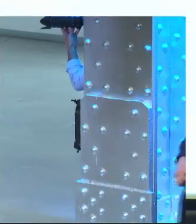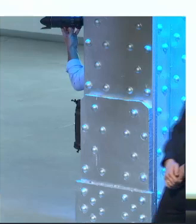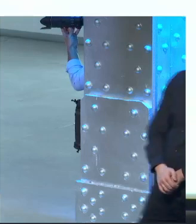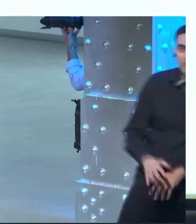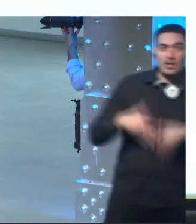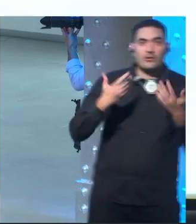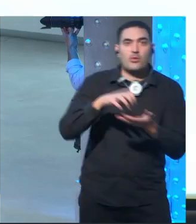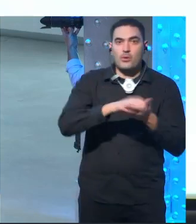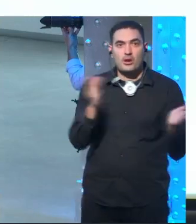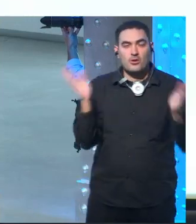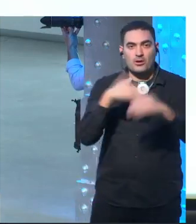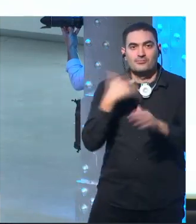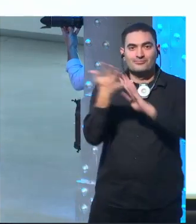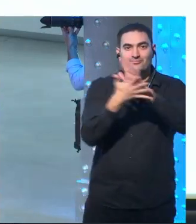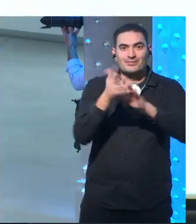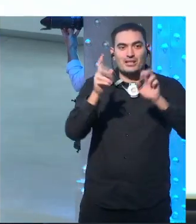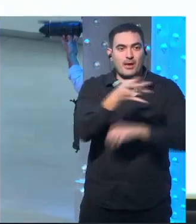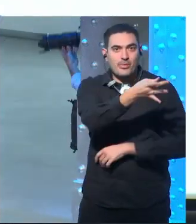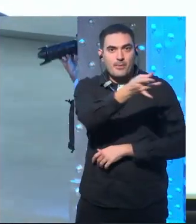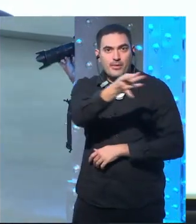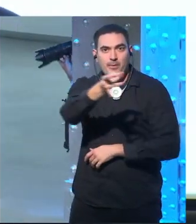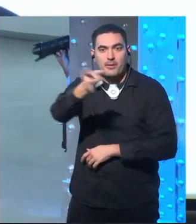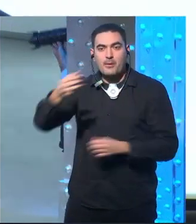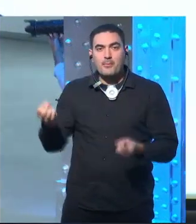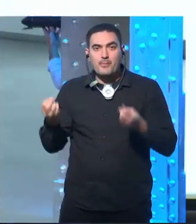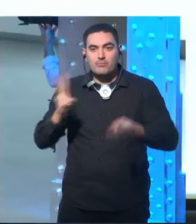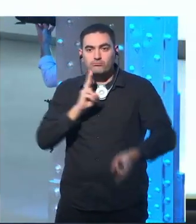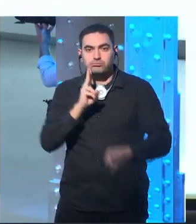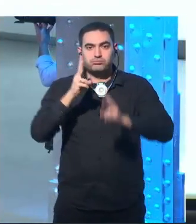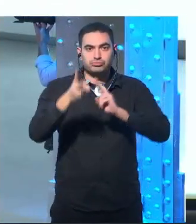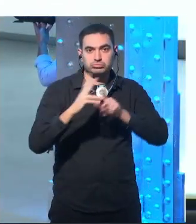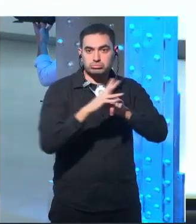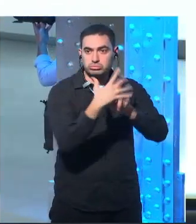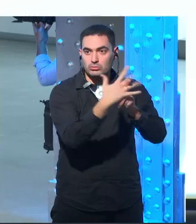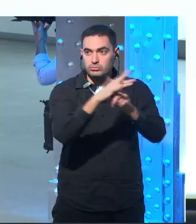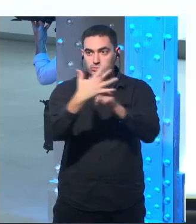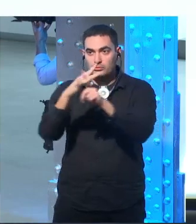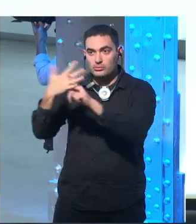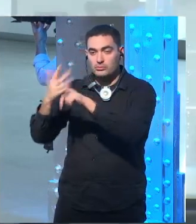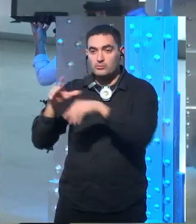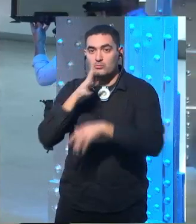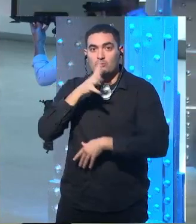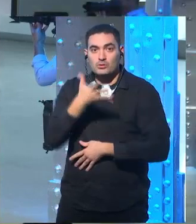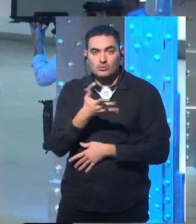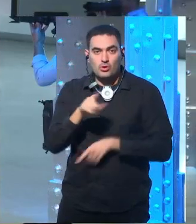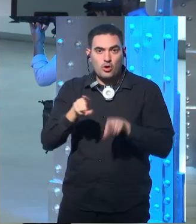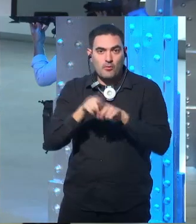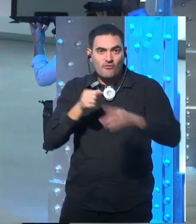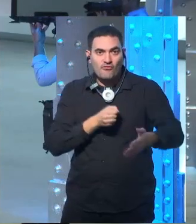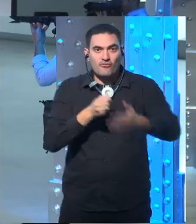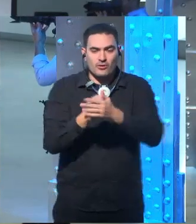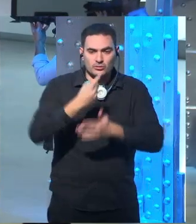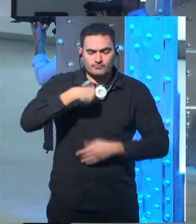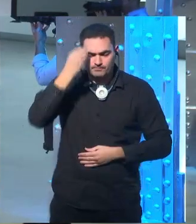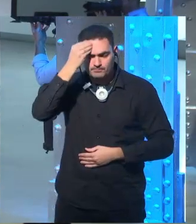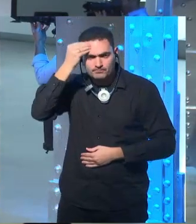how we respond to things. So, with this in background, we asked the question together with a